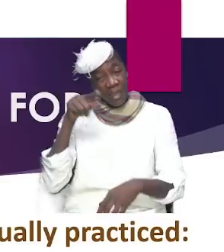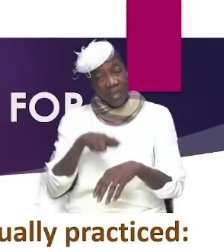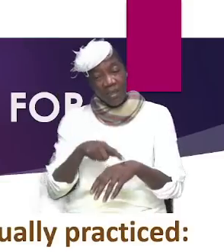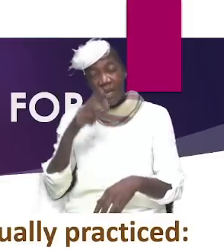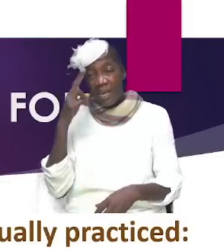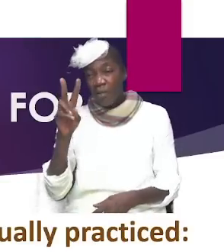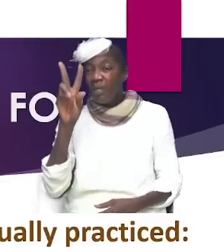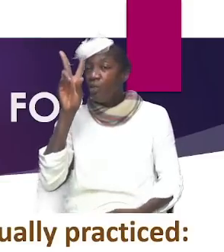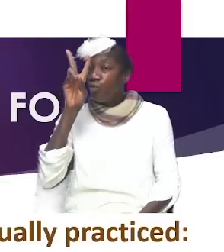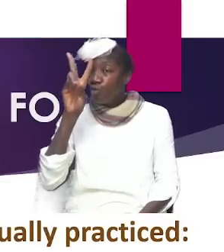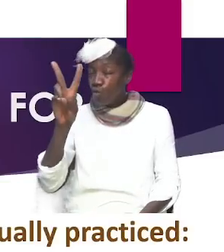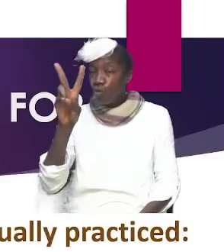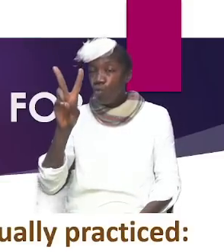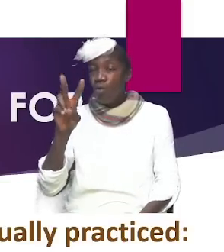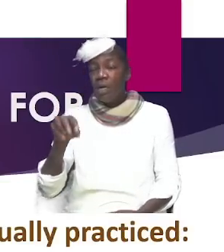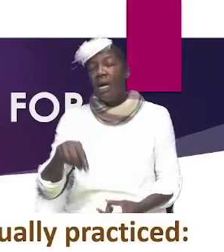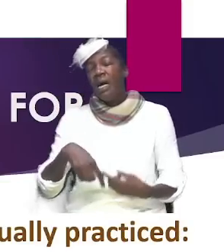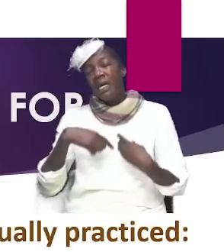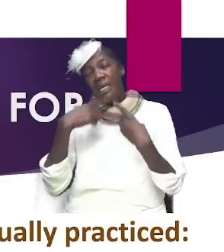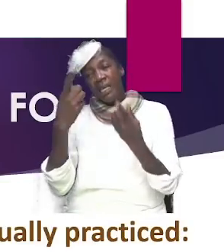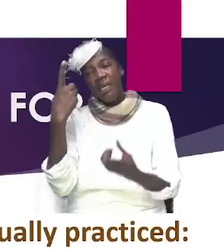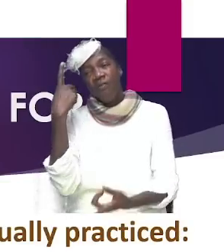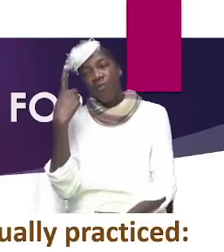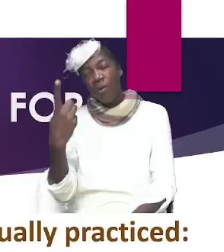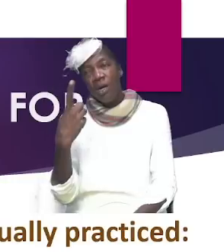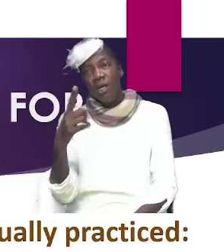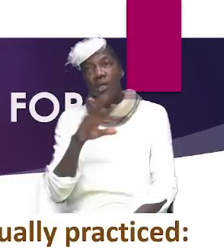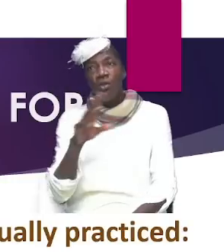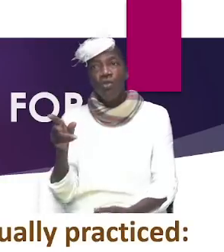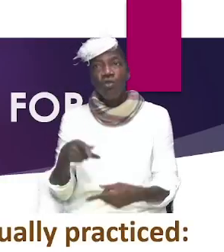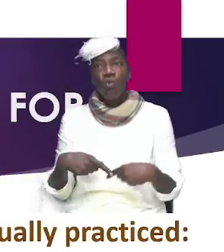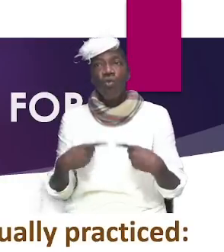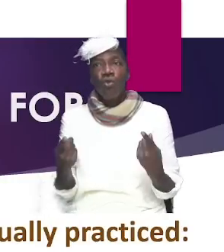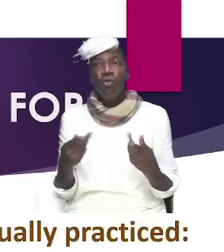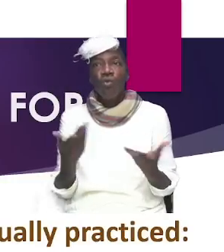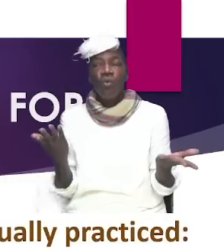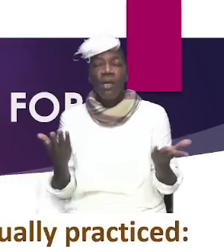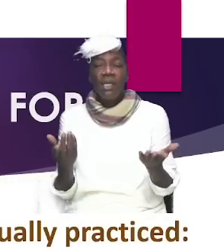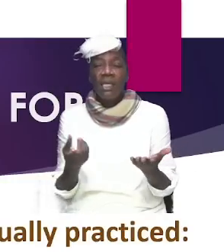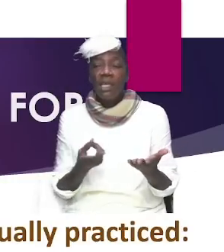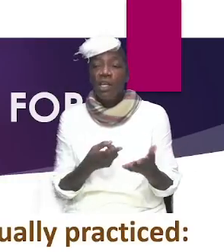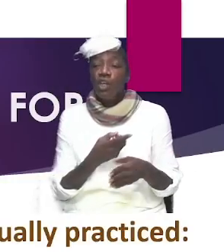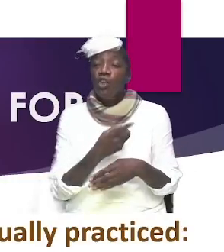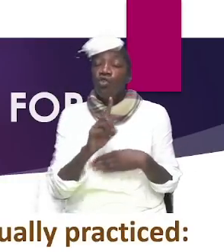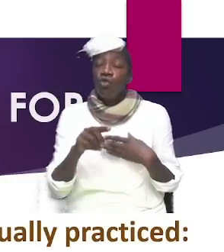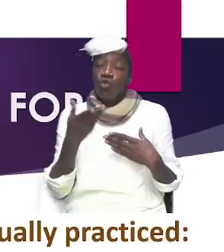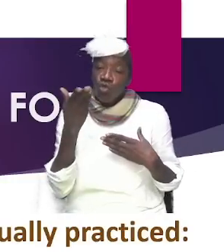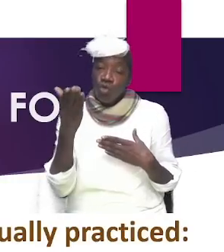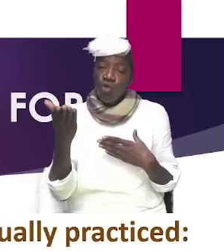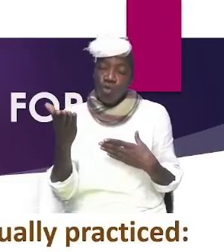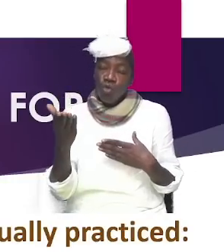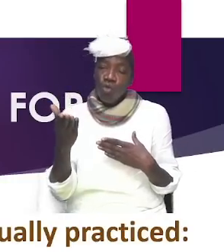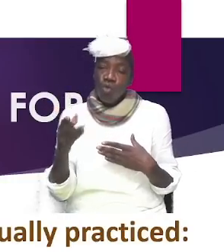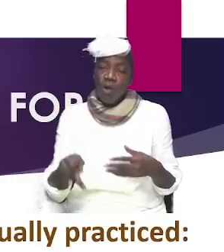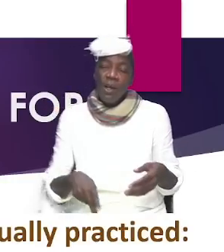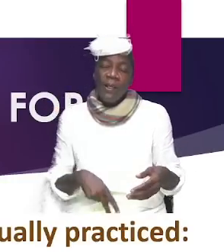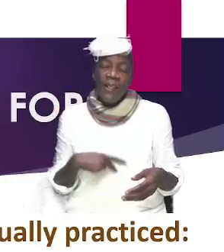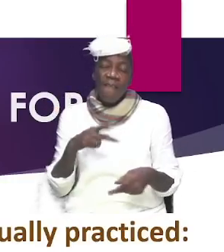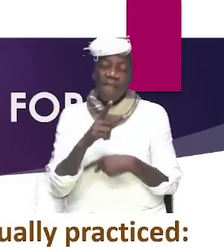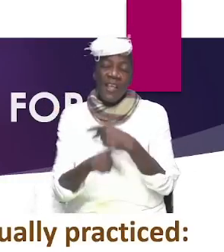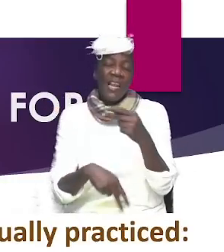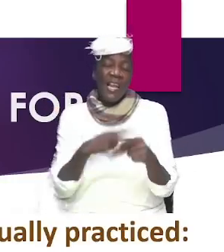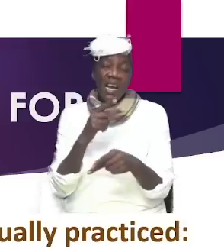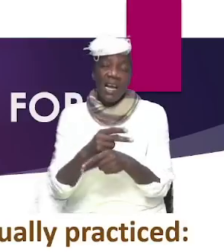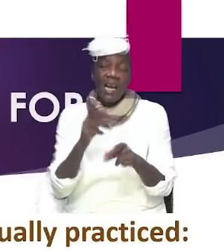will be surprised what it does. And don't even look at what it does to you. But of course, it's going to do something to you. You're going to feel like you're a kind